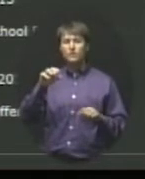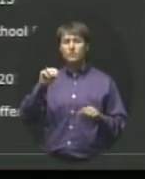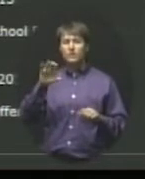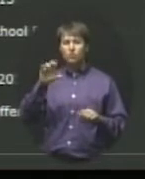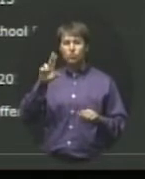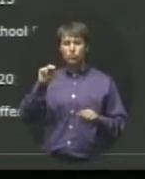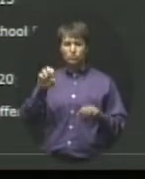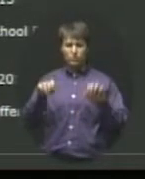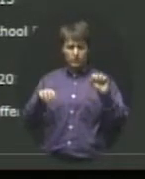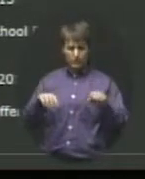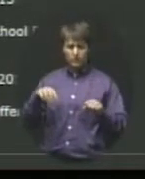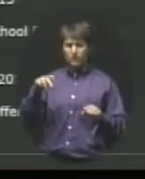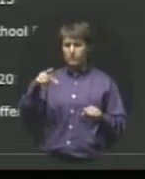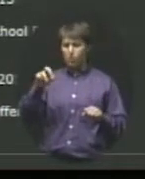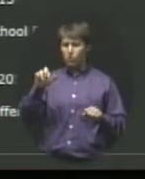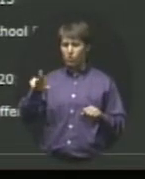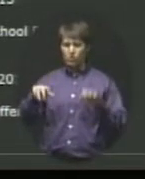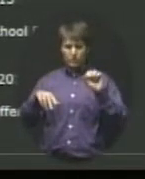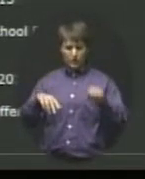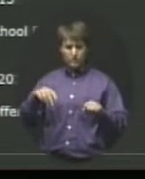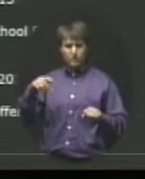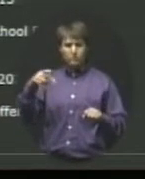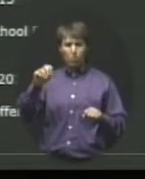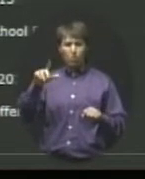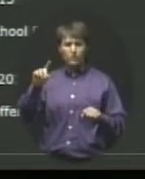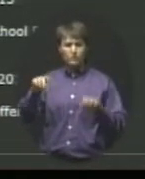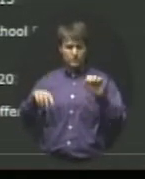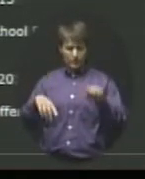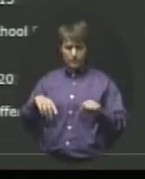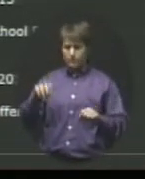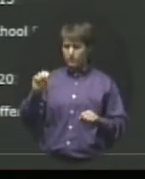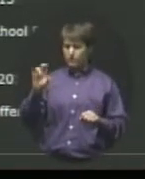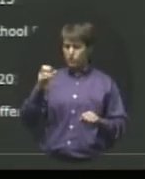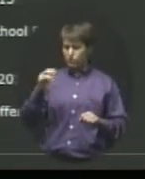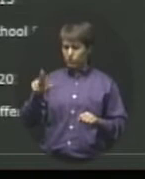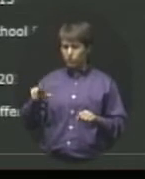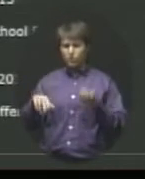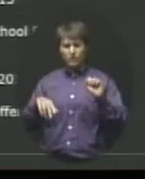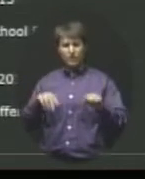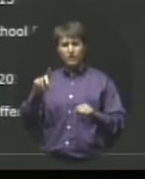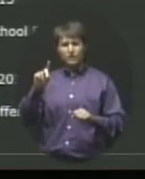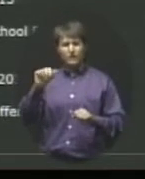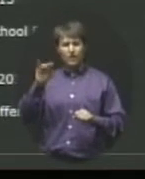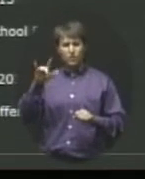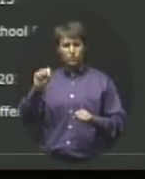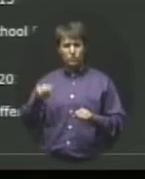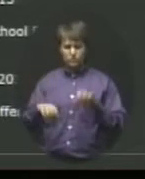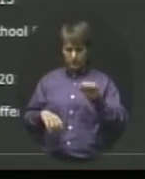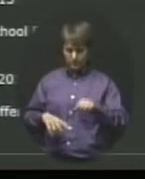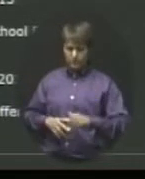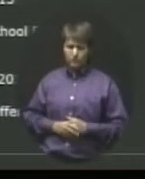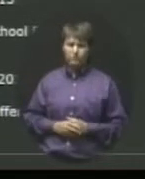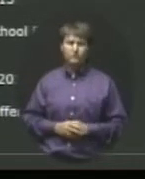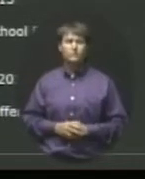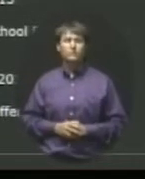Yes. Mr. Parker? Yes. Mr. Poland? Yes. Mr. Shear? Yes. Dr. Daniels? Yes.